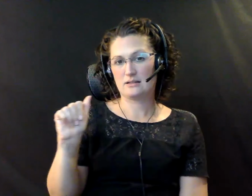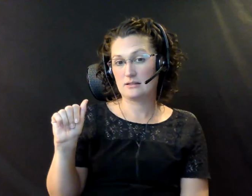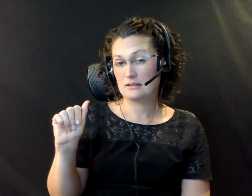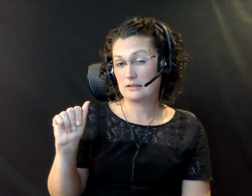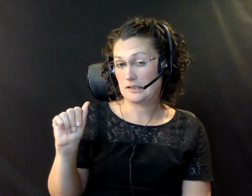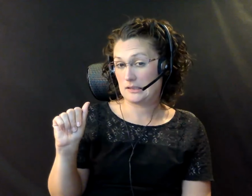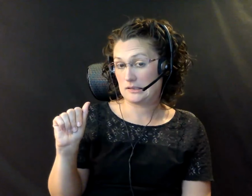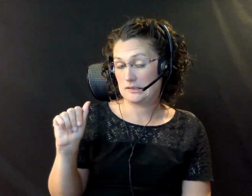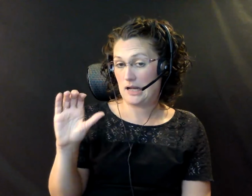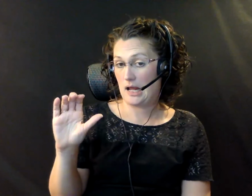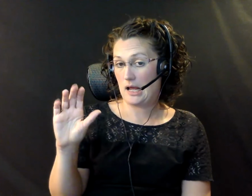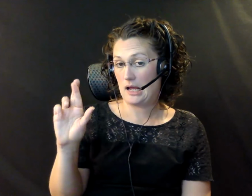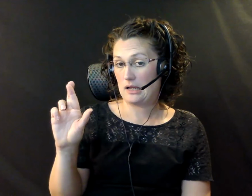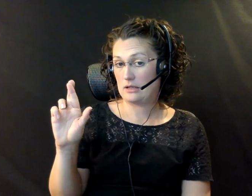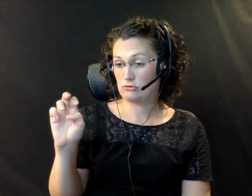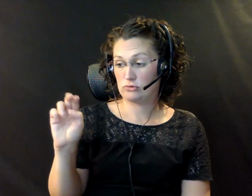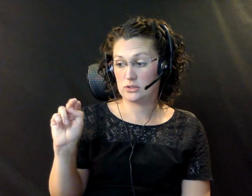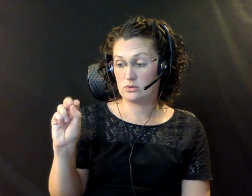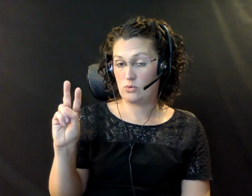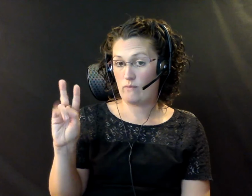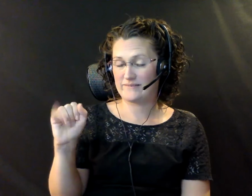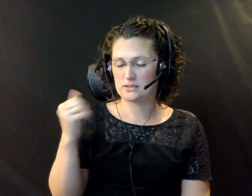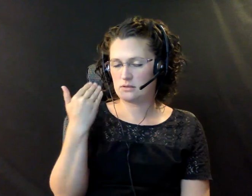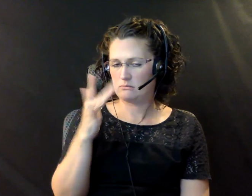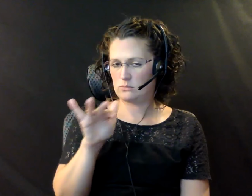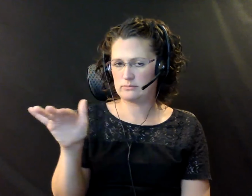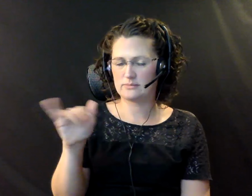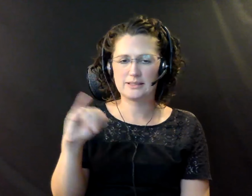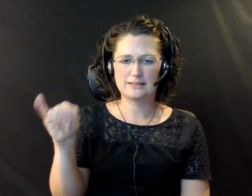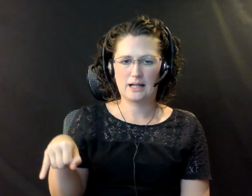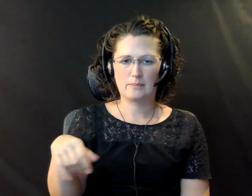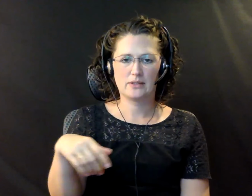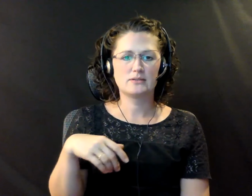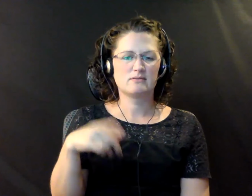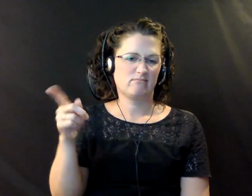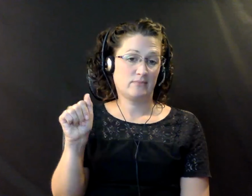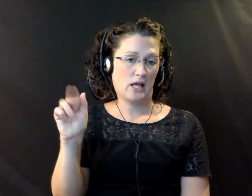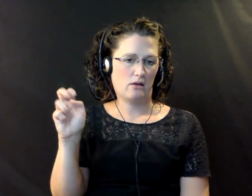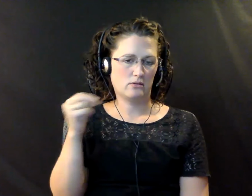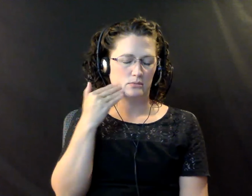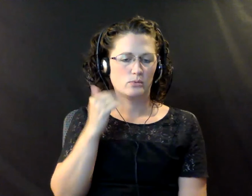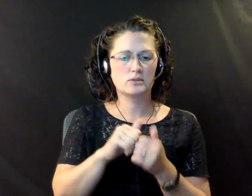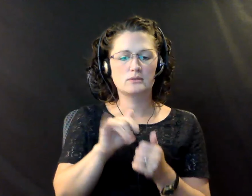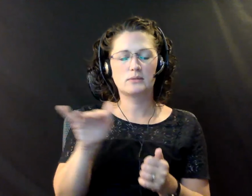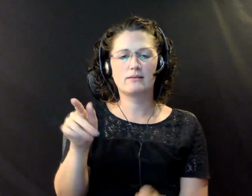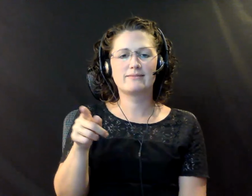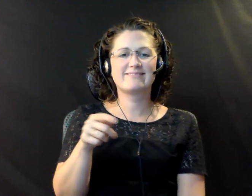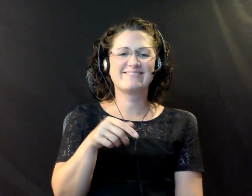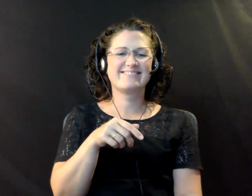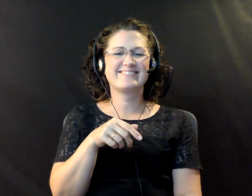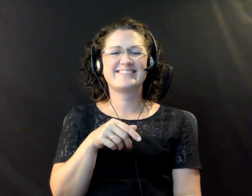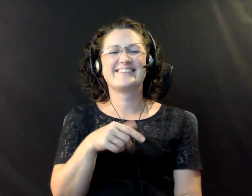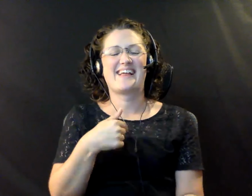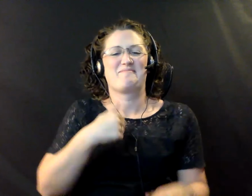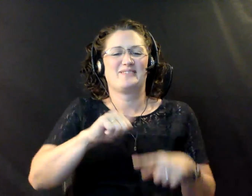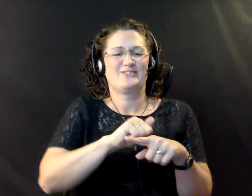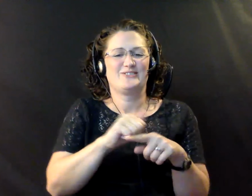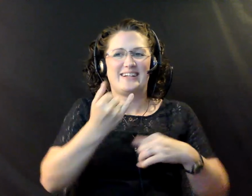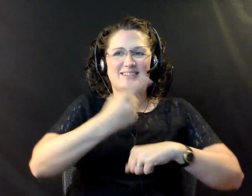Indianapolis, working with really that commercialization and entrepreneurship. I am in training today, but Mark and Brandon